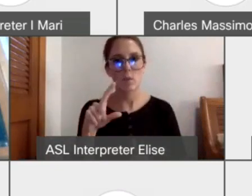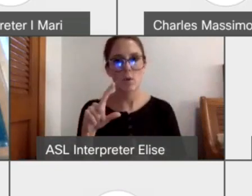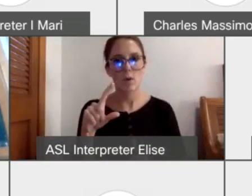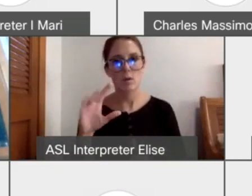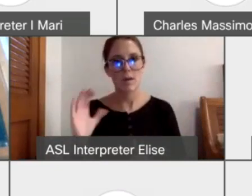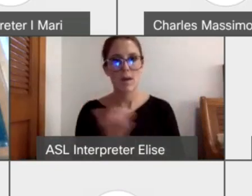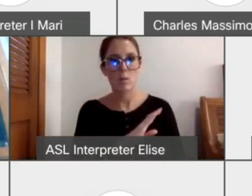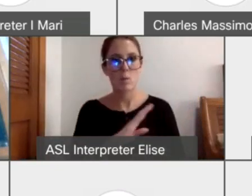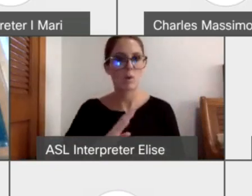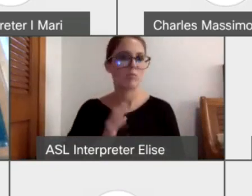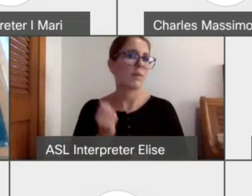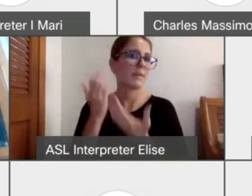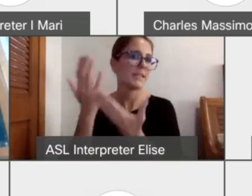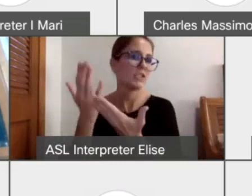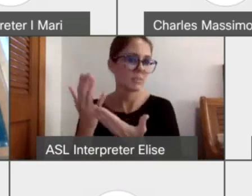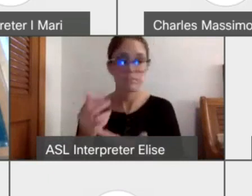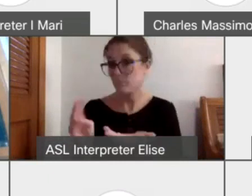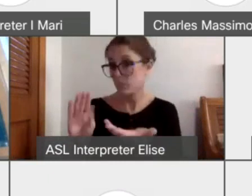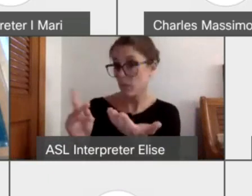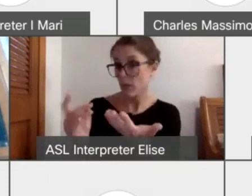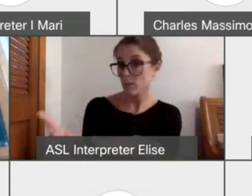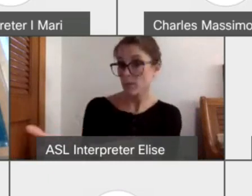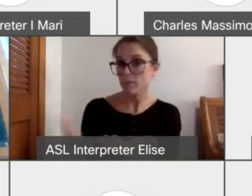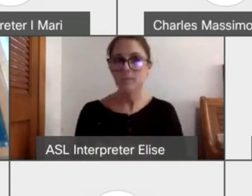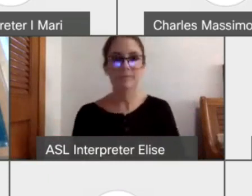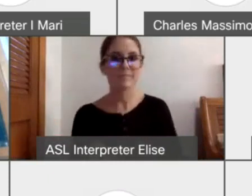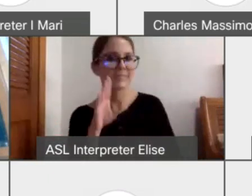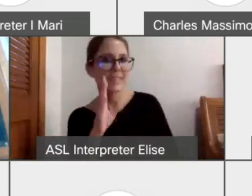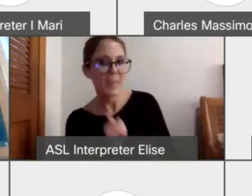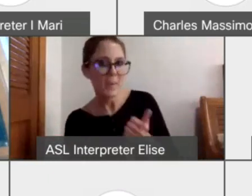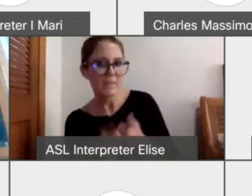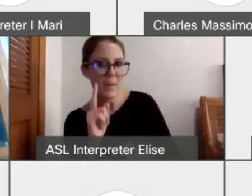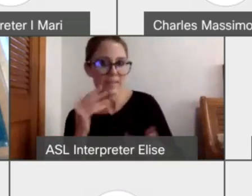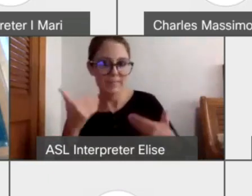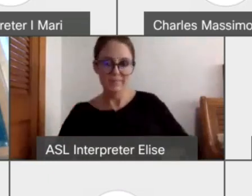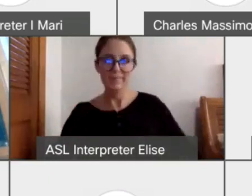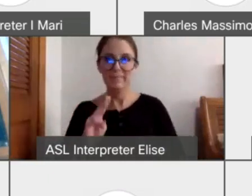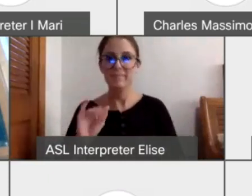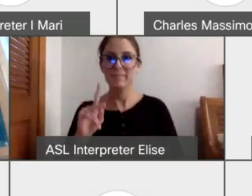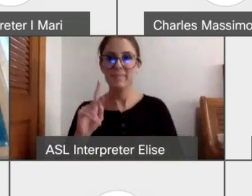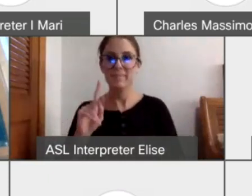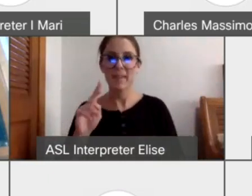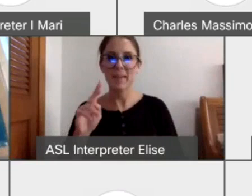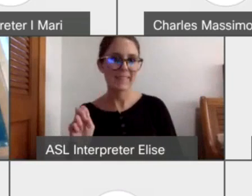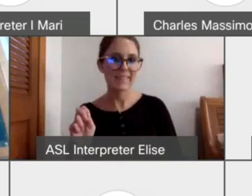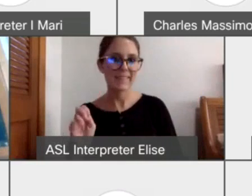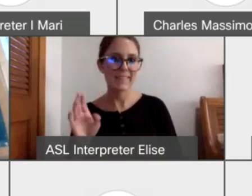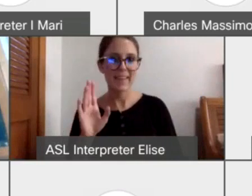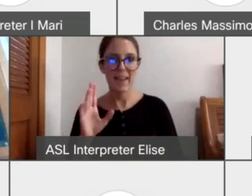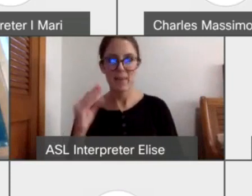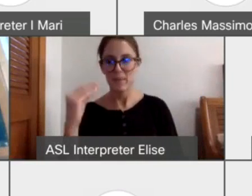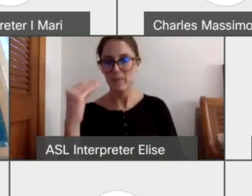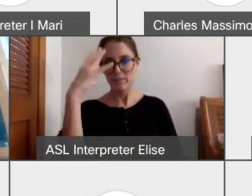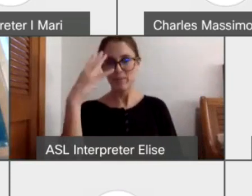board recommendation. Mike? All right. Hey, everybody. It's Mike. I was able to turn my camera on because